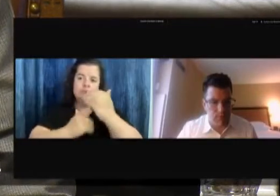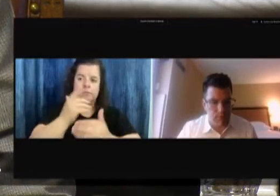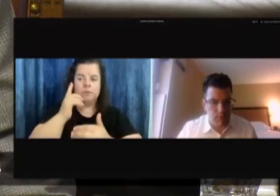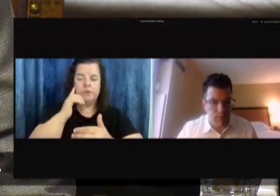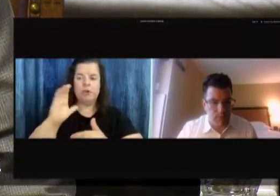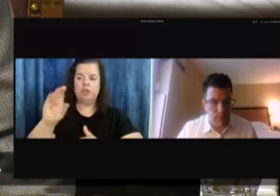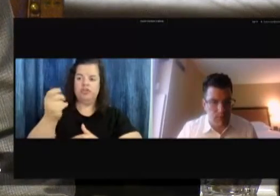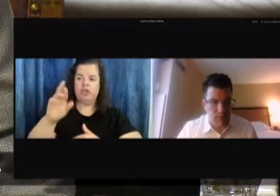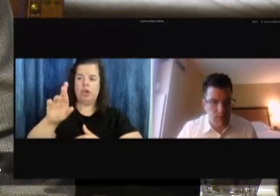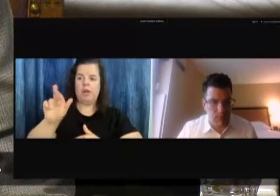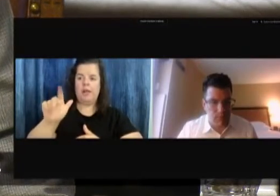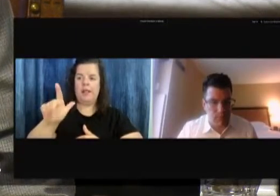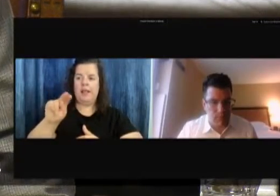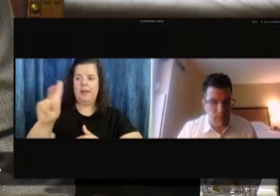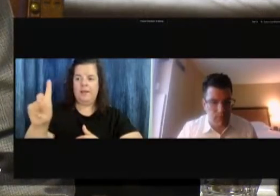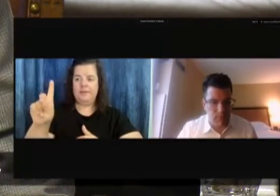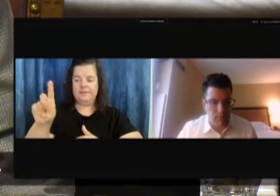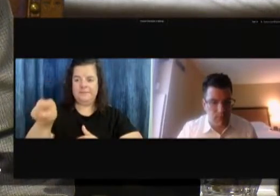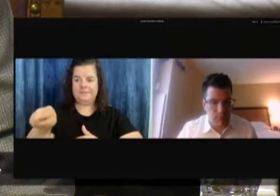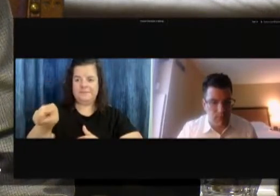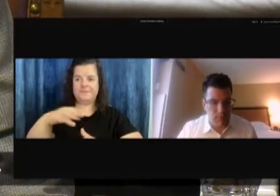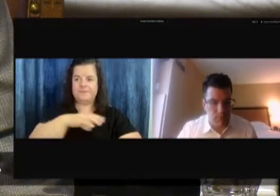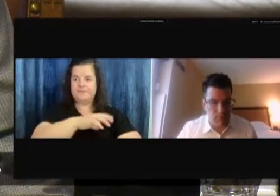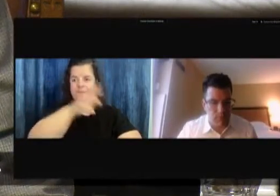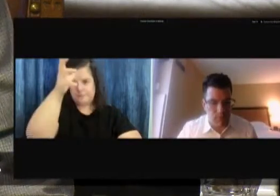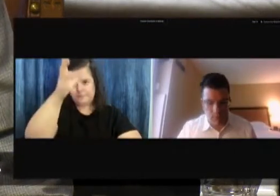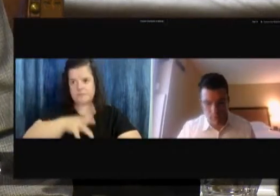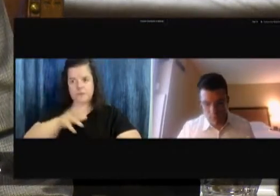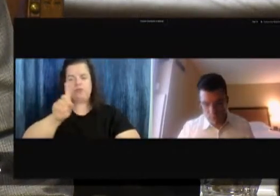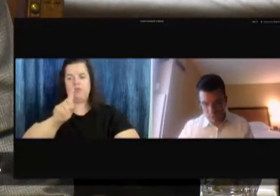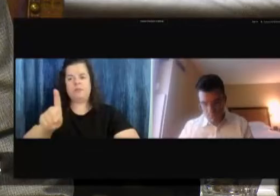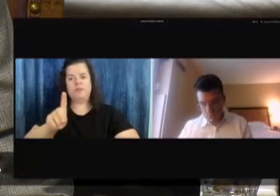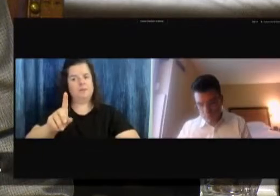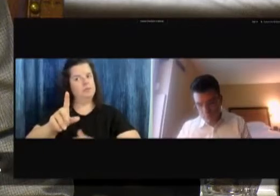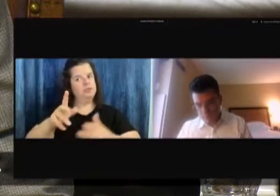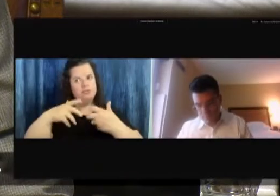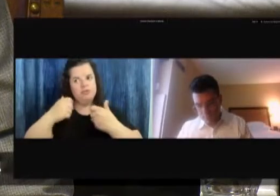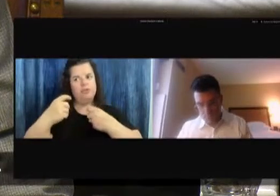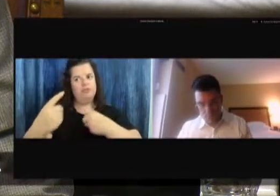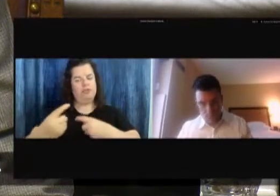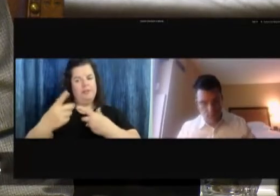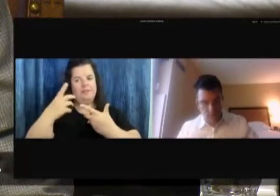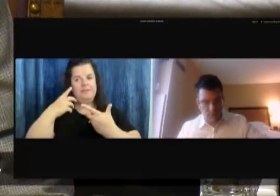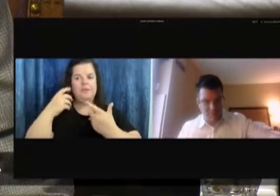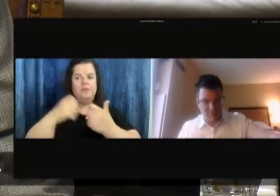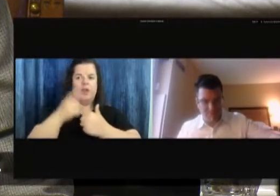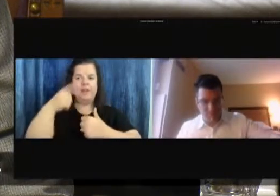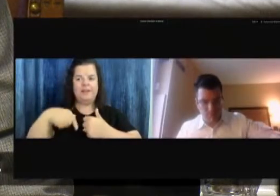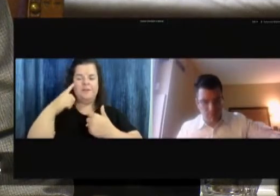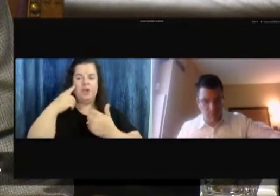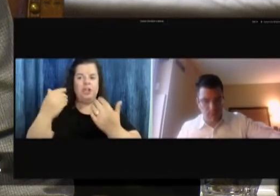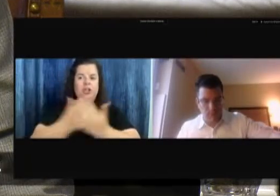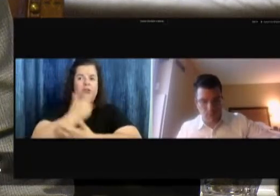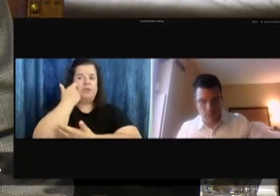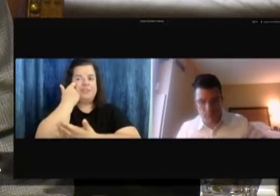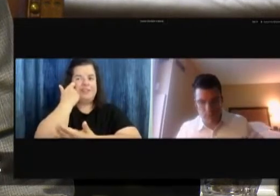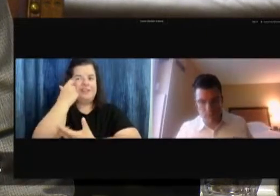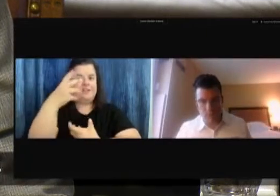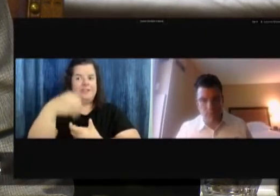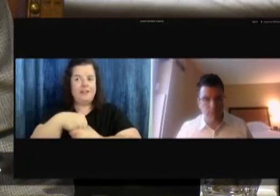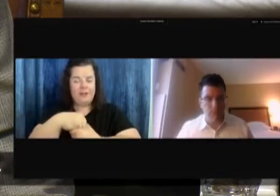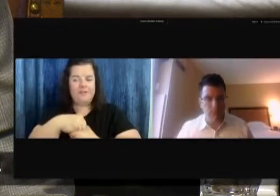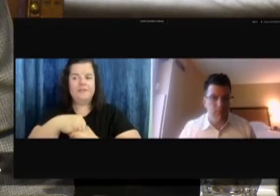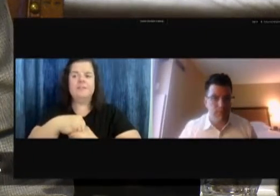who really, was contending with this pretty early on in his tenure on council, even though he was